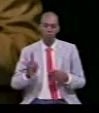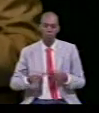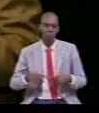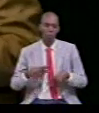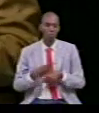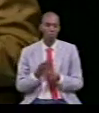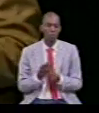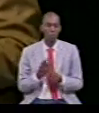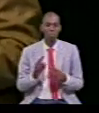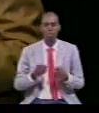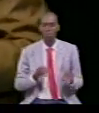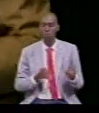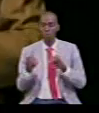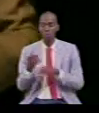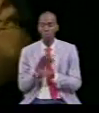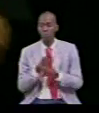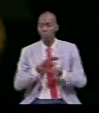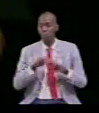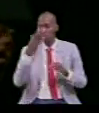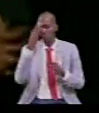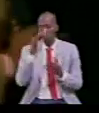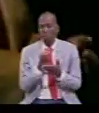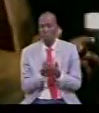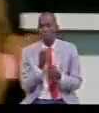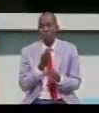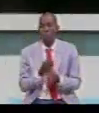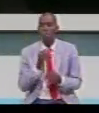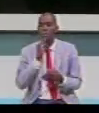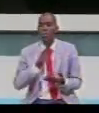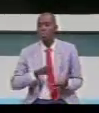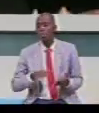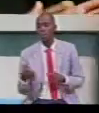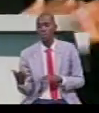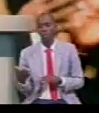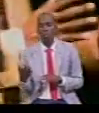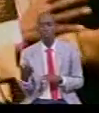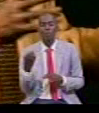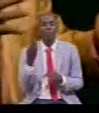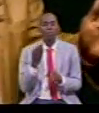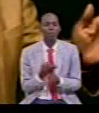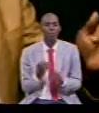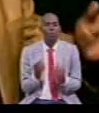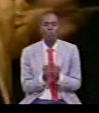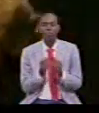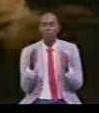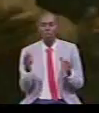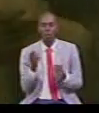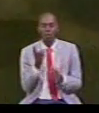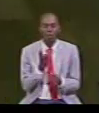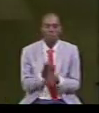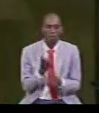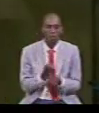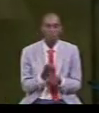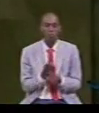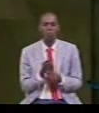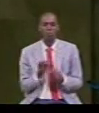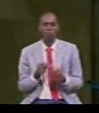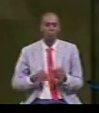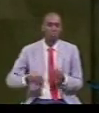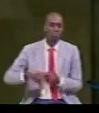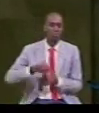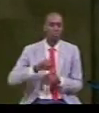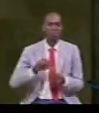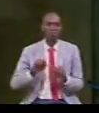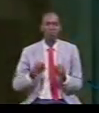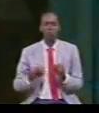that faith is dead? Faith without an appropriate associated